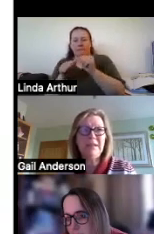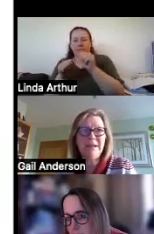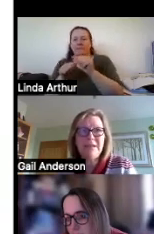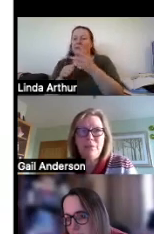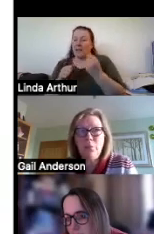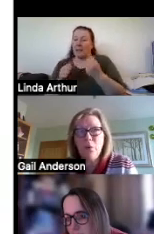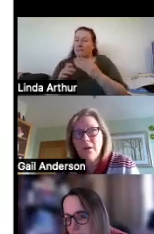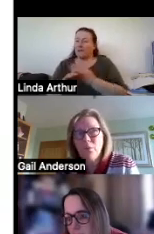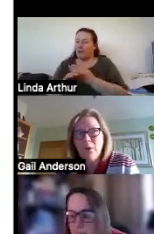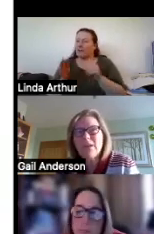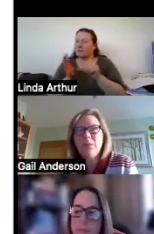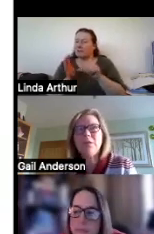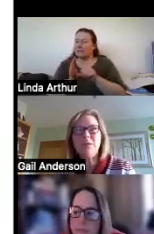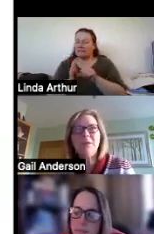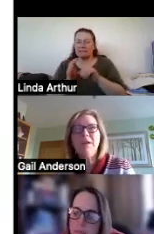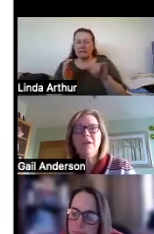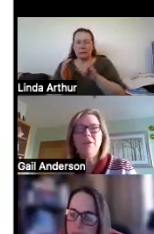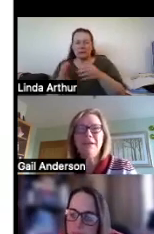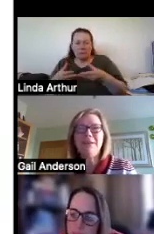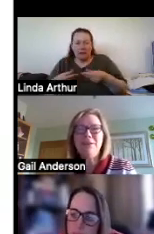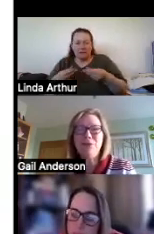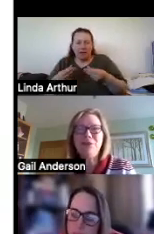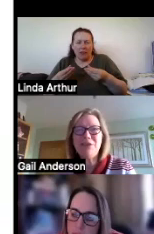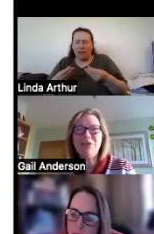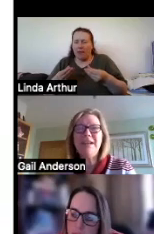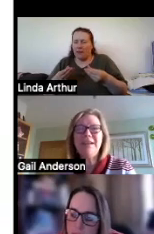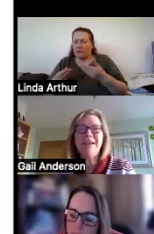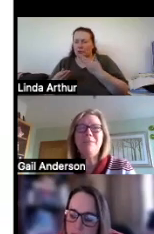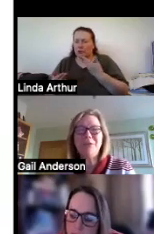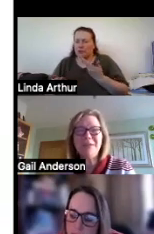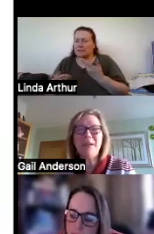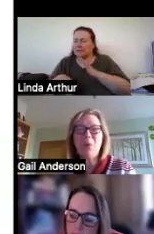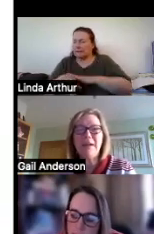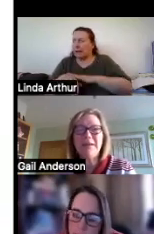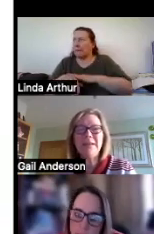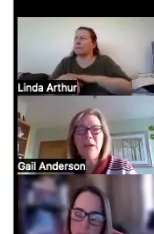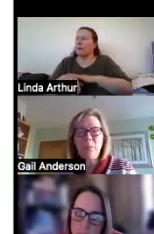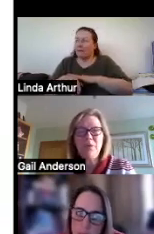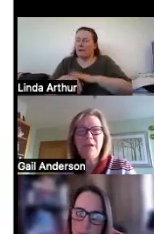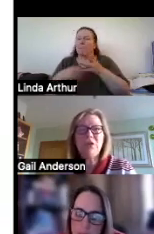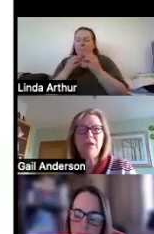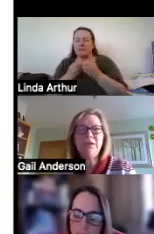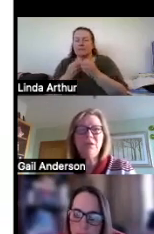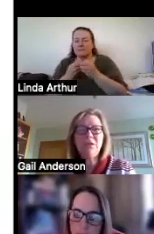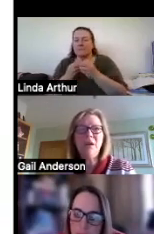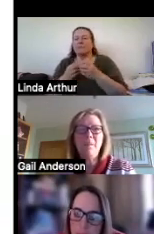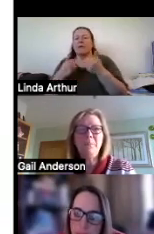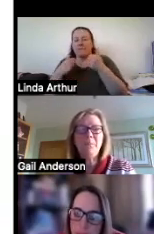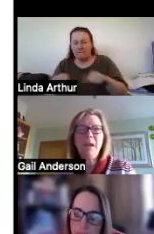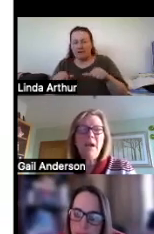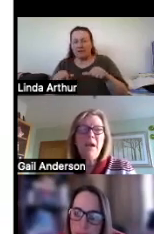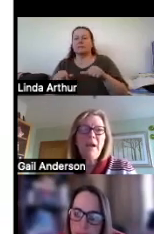days to actually work out which muscles you're actually using. It does take time, it does take practice, but eventually it does